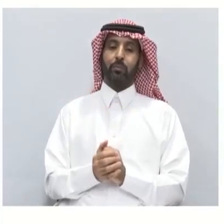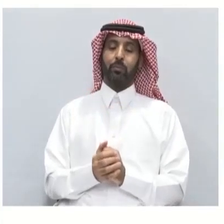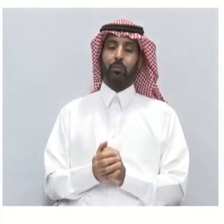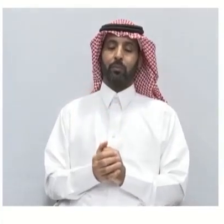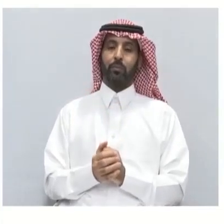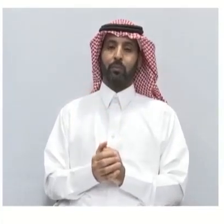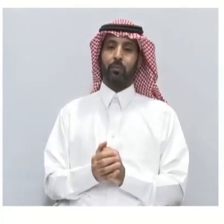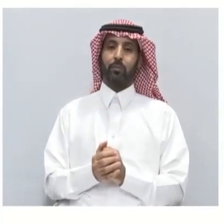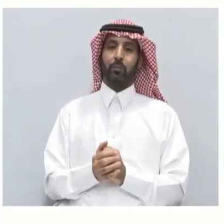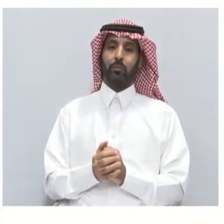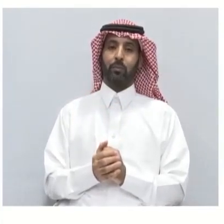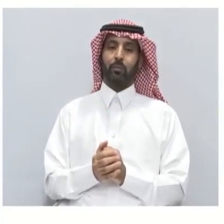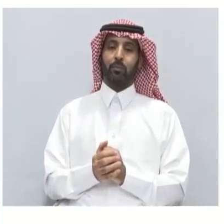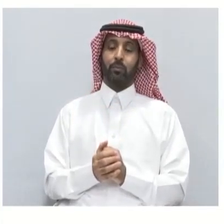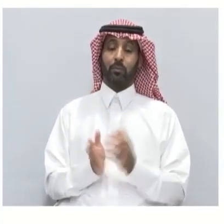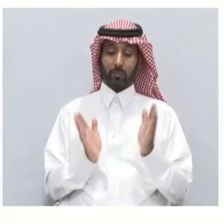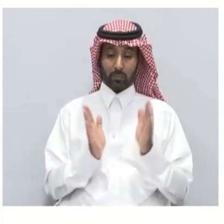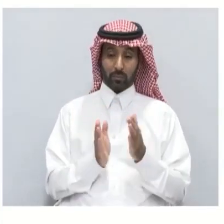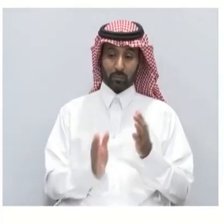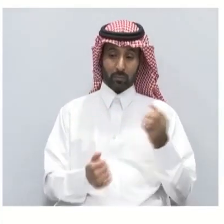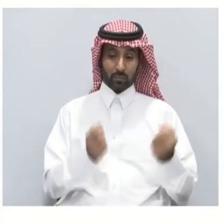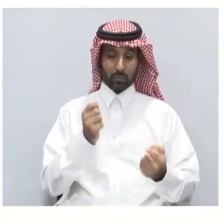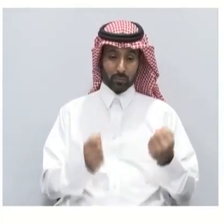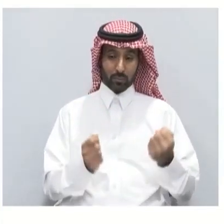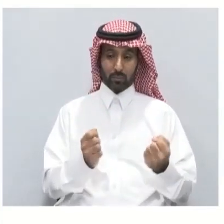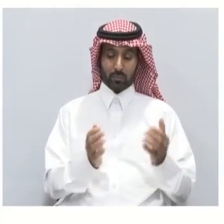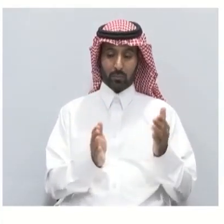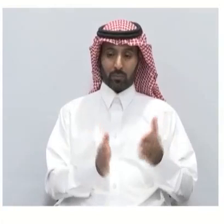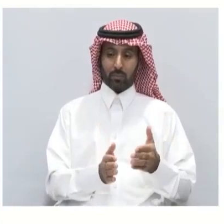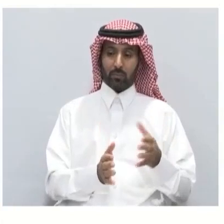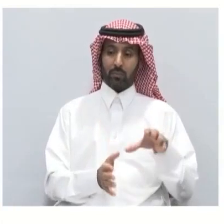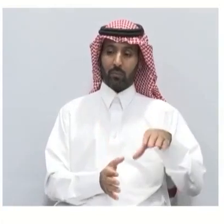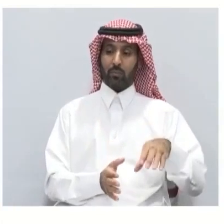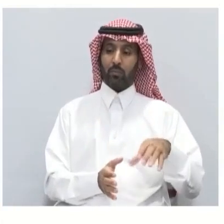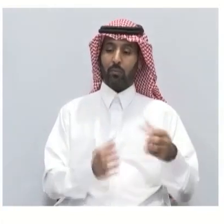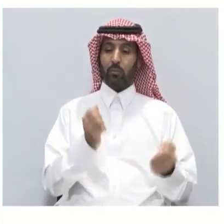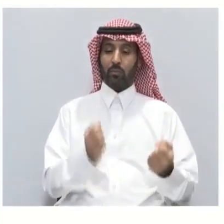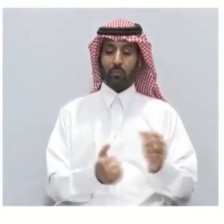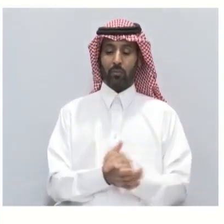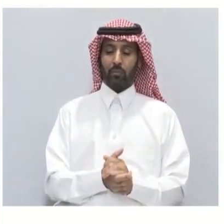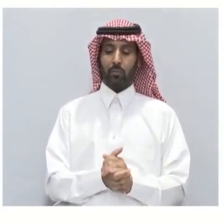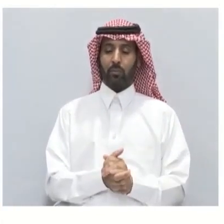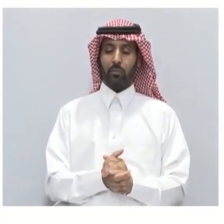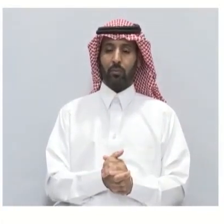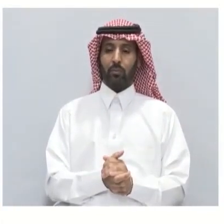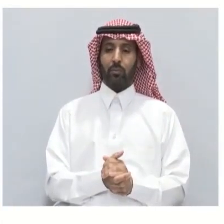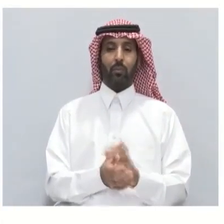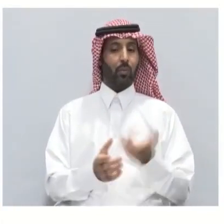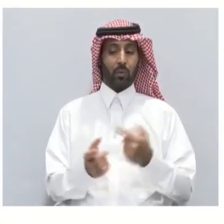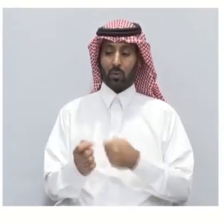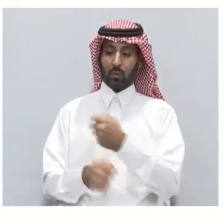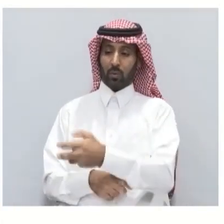Malaysian crime here, the people who hijacked a security van with $1.3